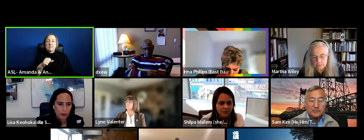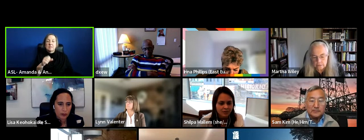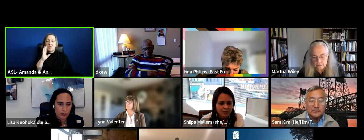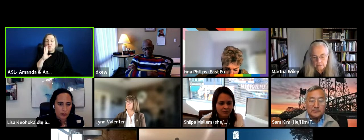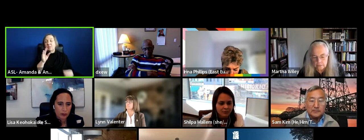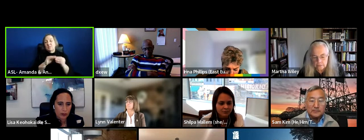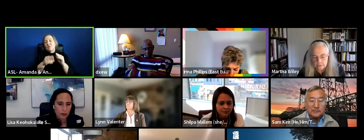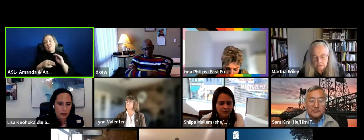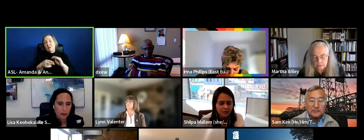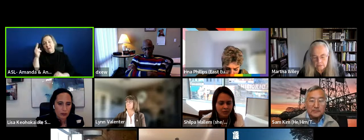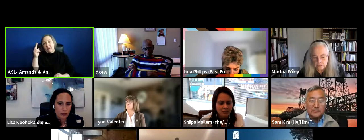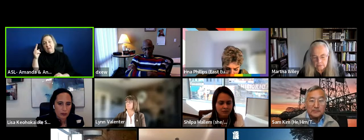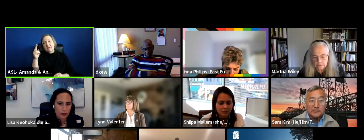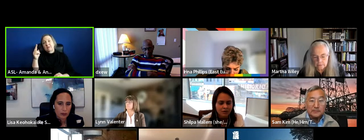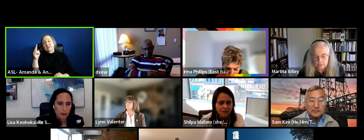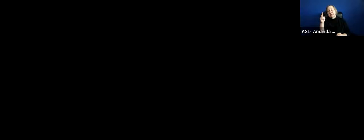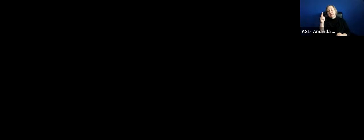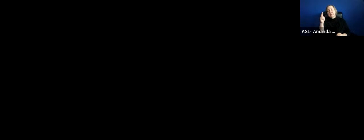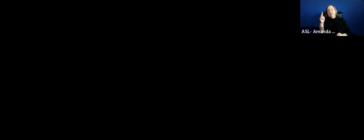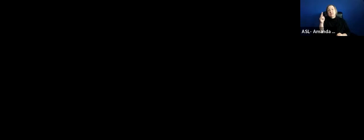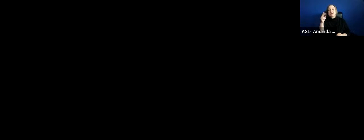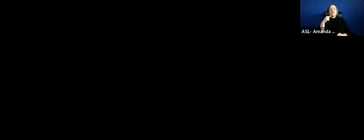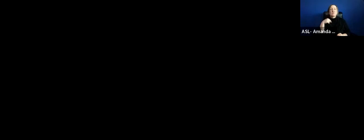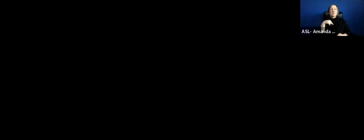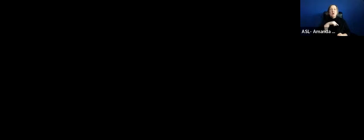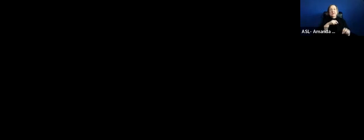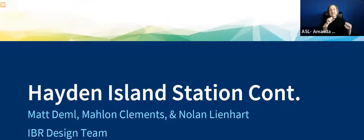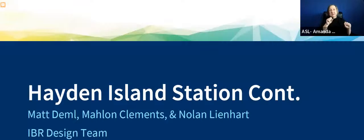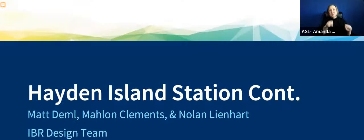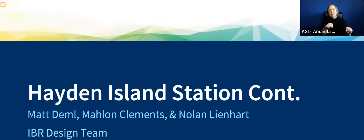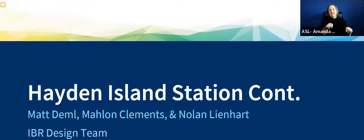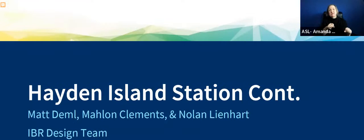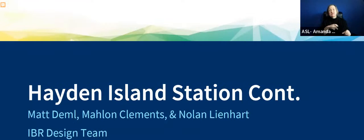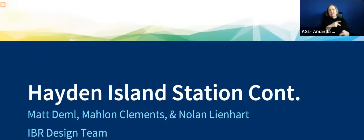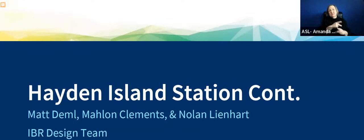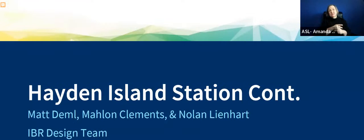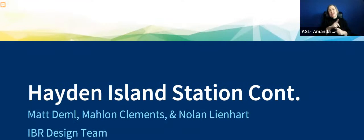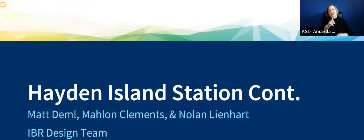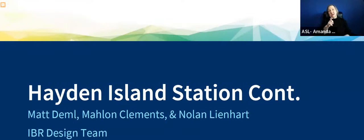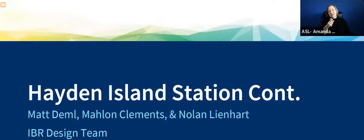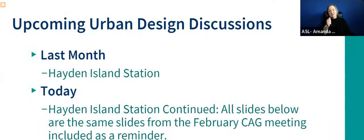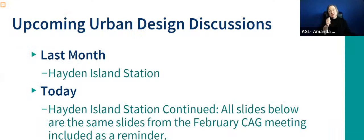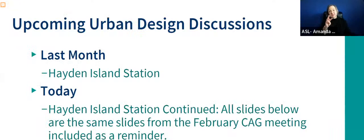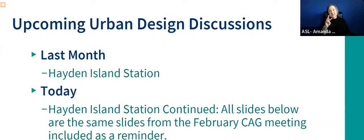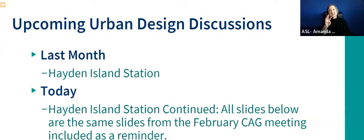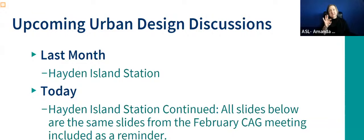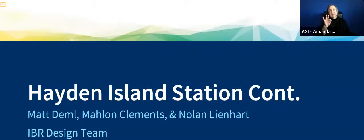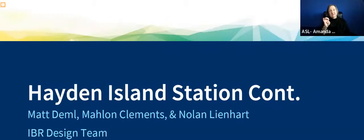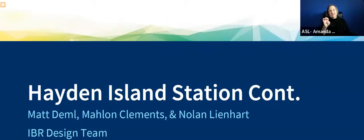higher with the way for us to be able to maintain the 116 feet.